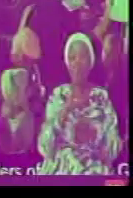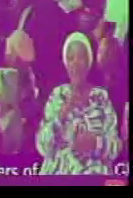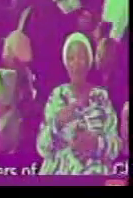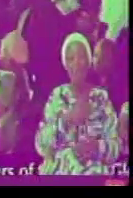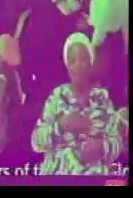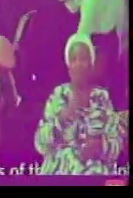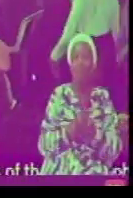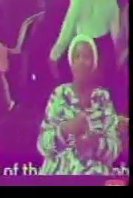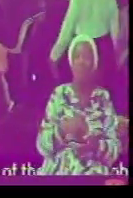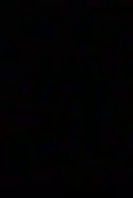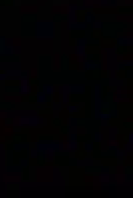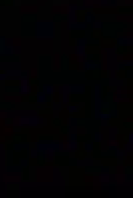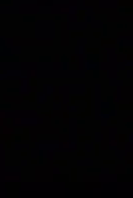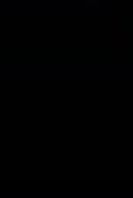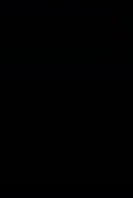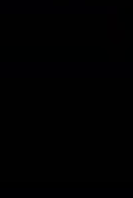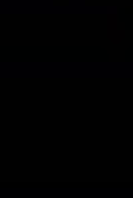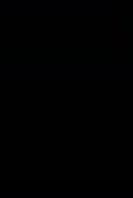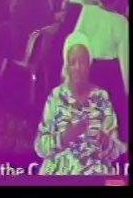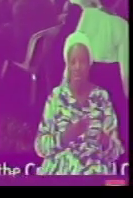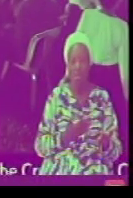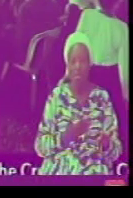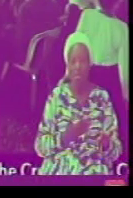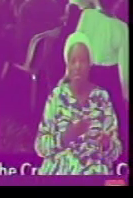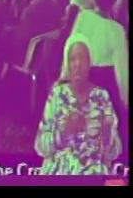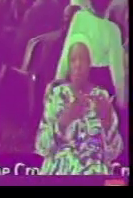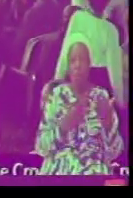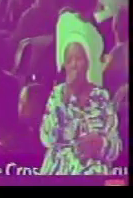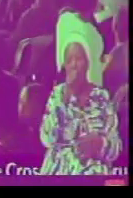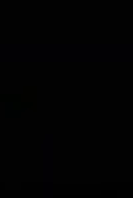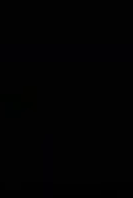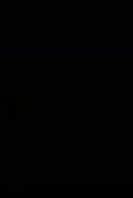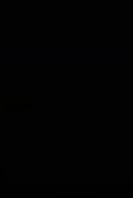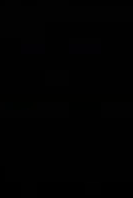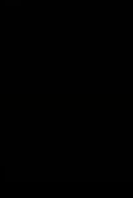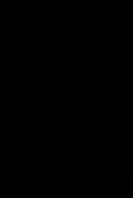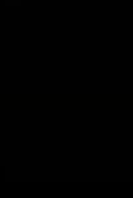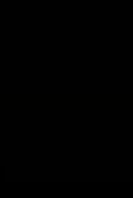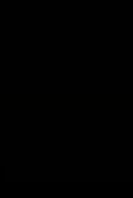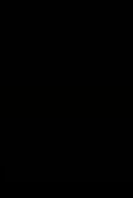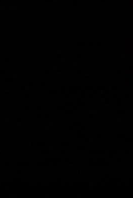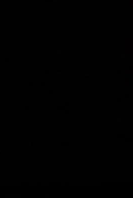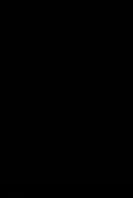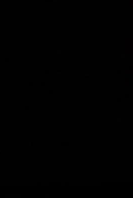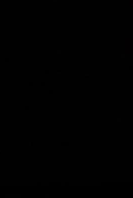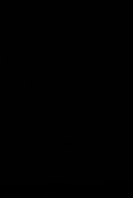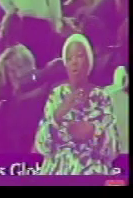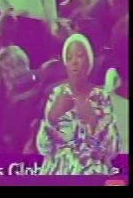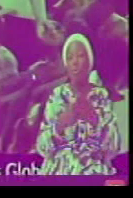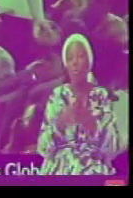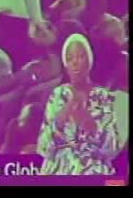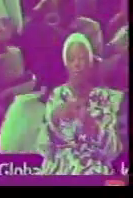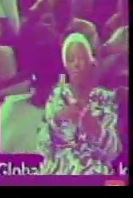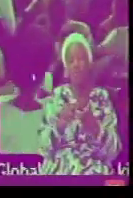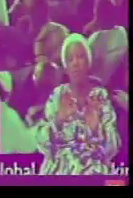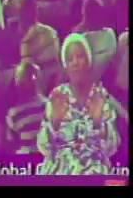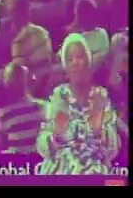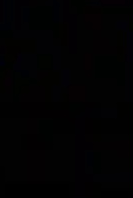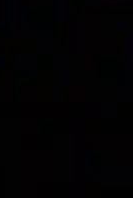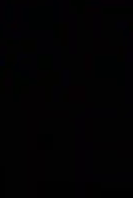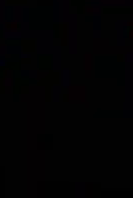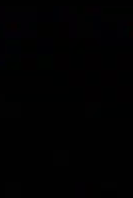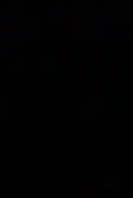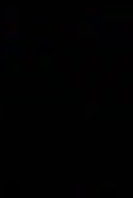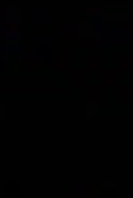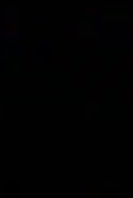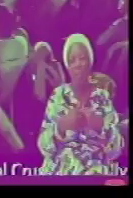you, and then we'll take the record of your name and all the details we need. You submit those